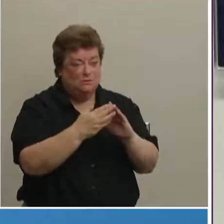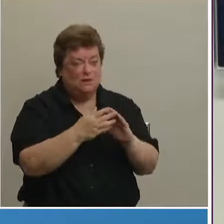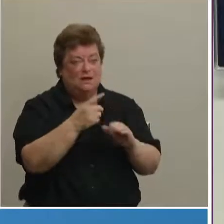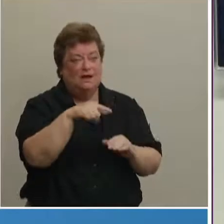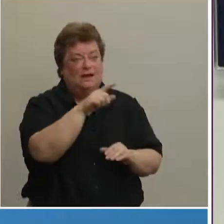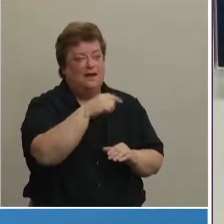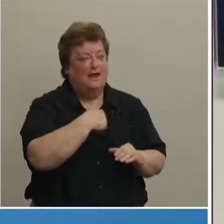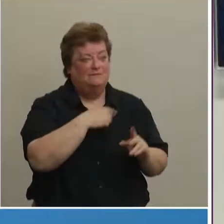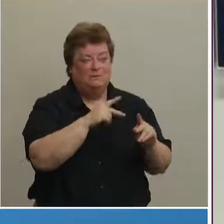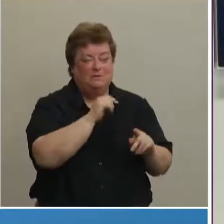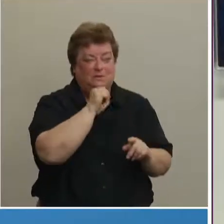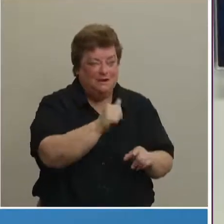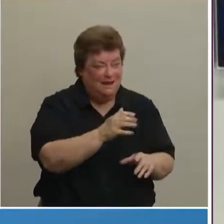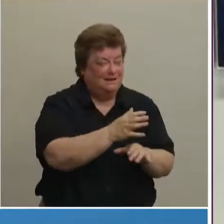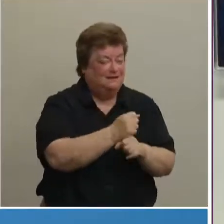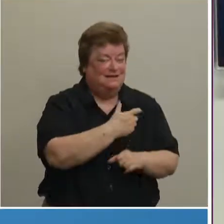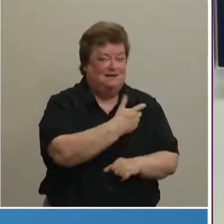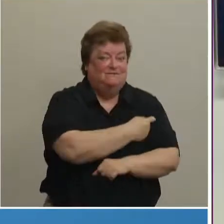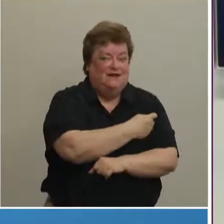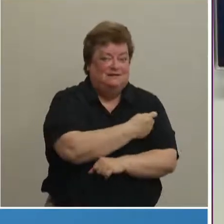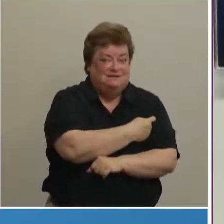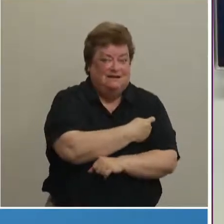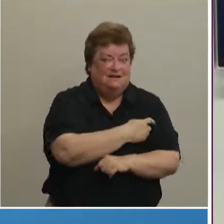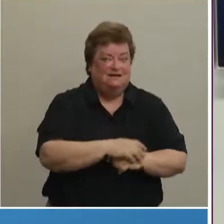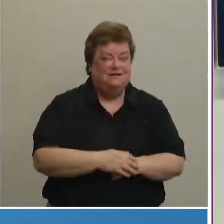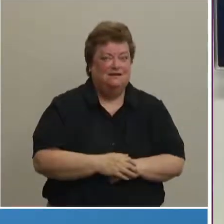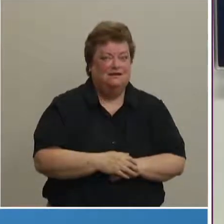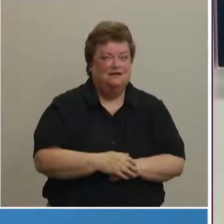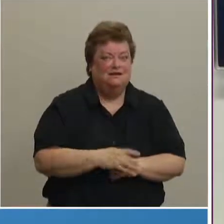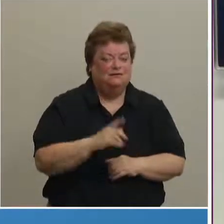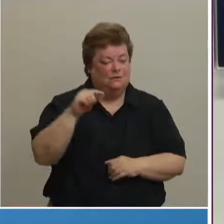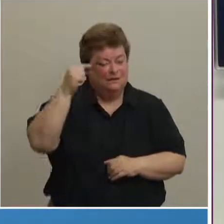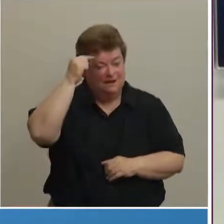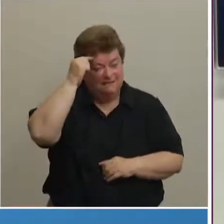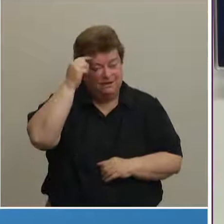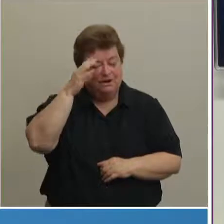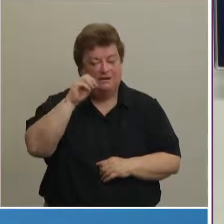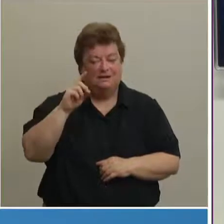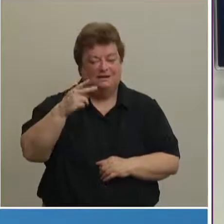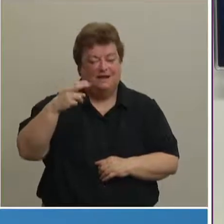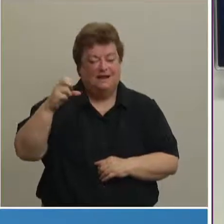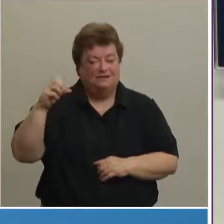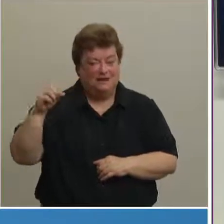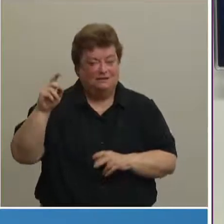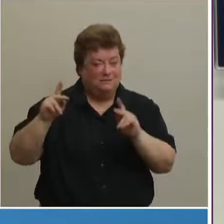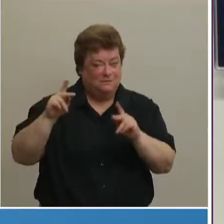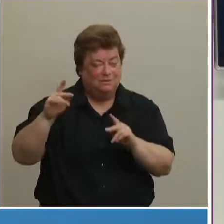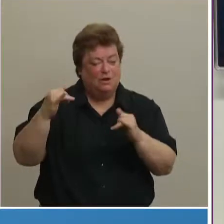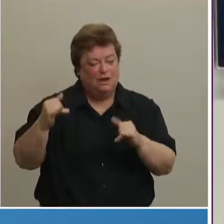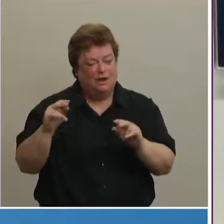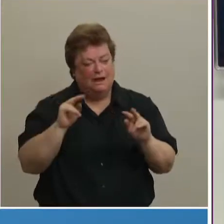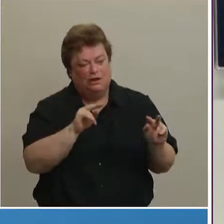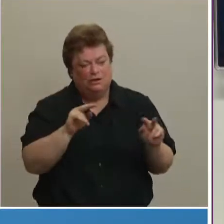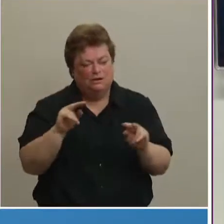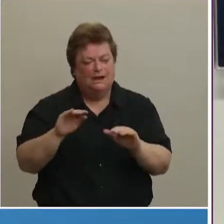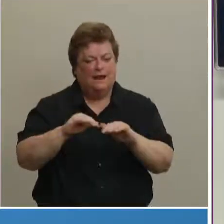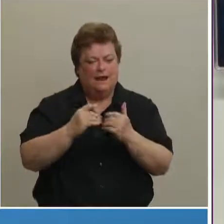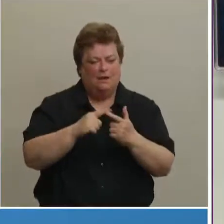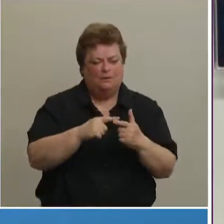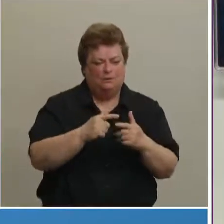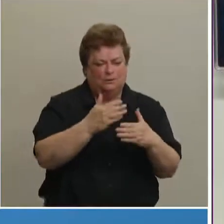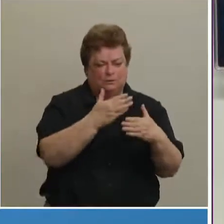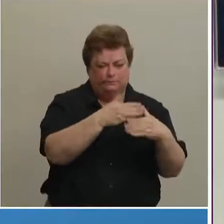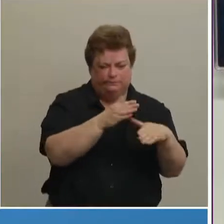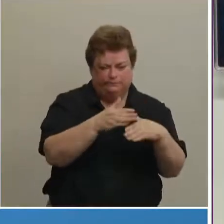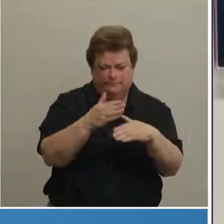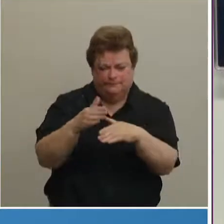getting vaccinated. And so hence the governor and DHHS officials looking at reallocating, and